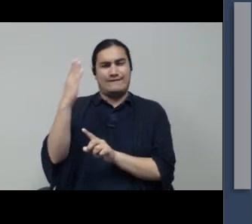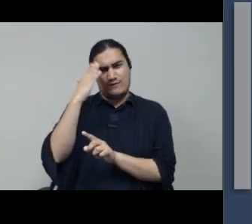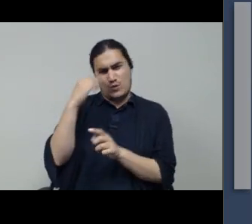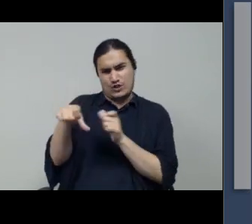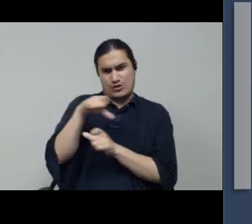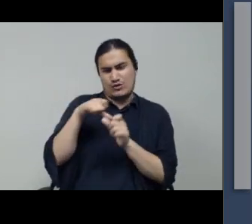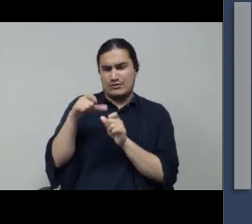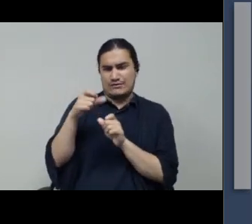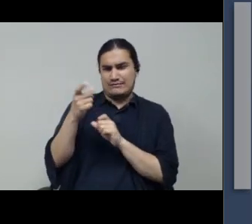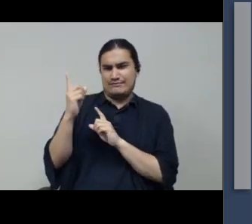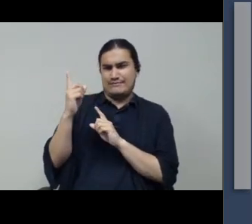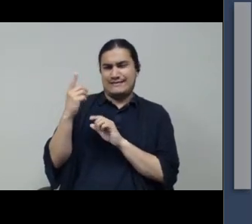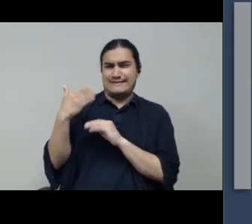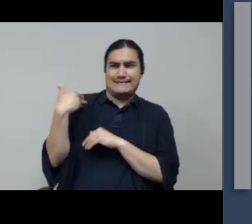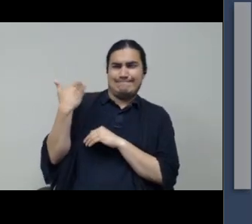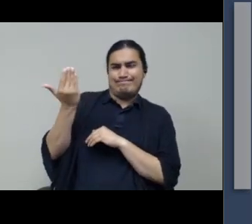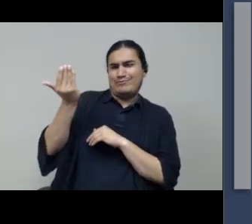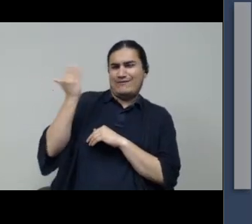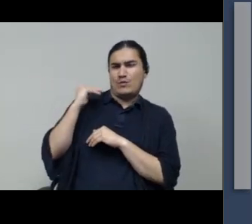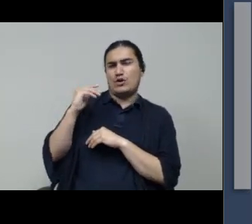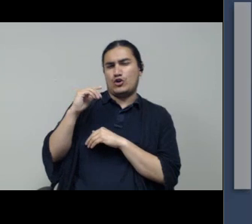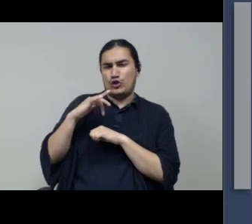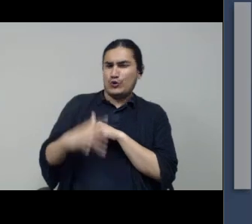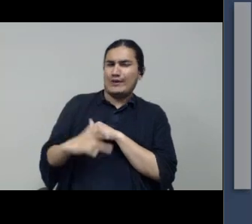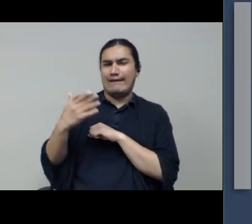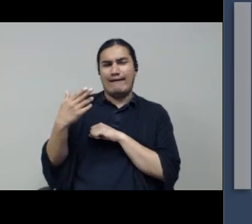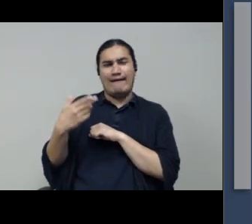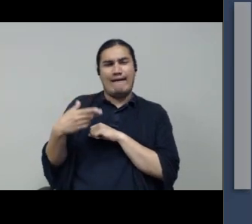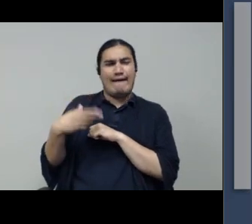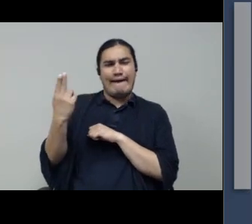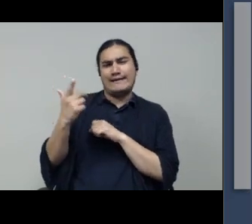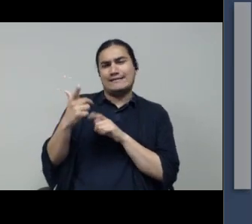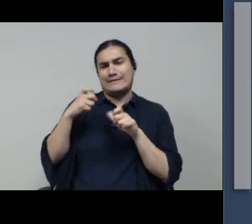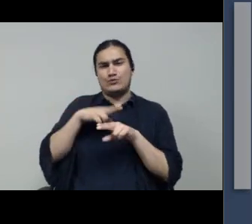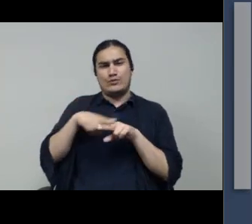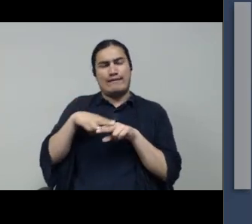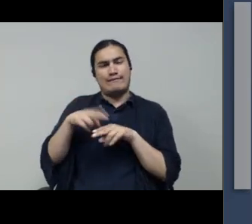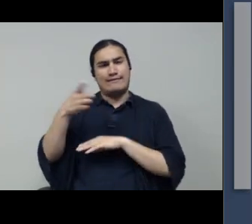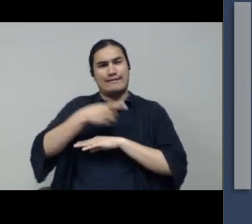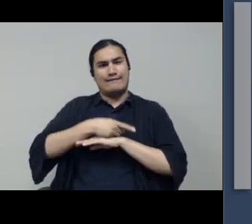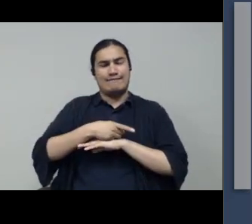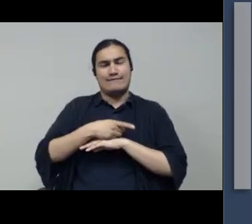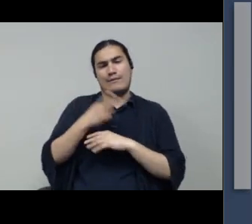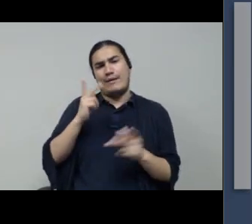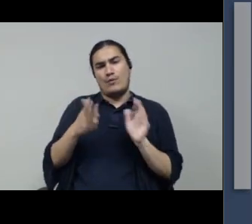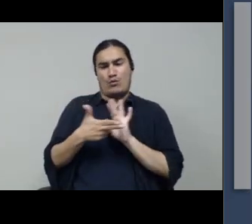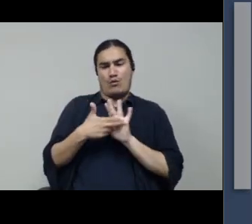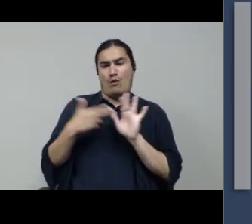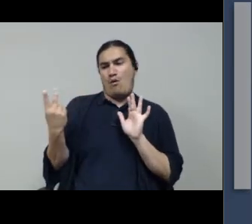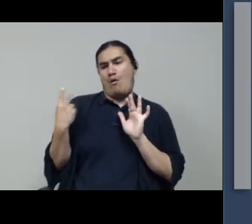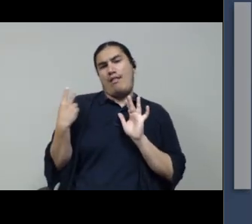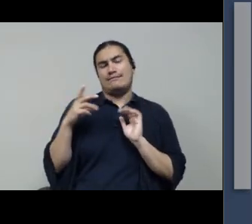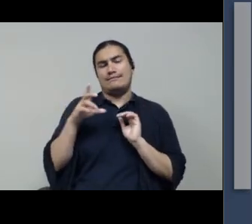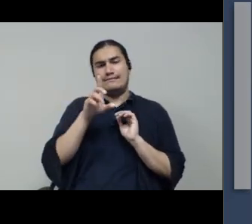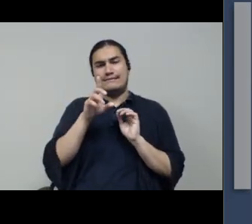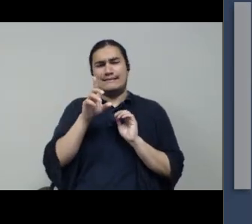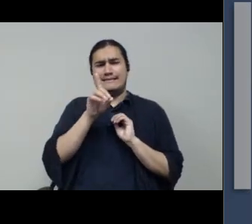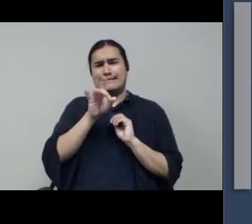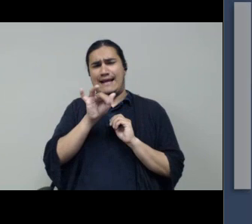rail days, and people always called us the dynamic duo of